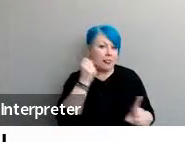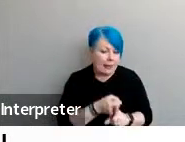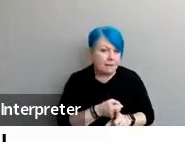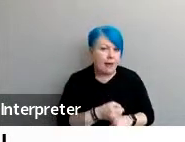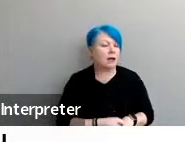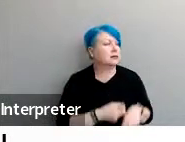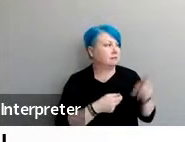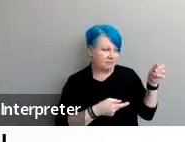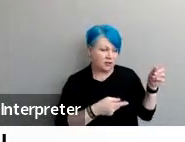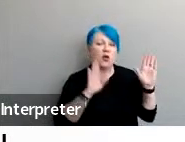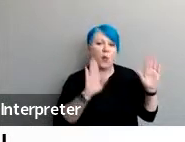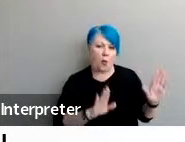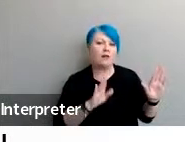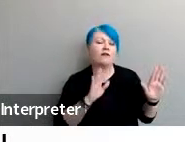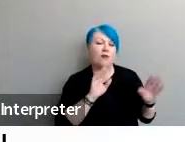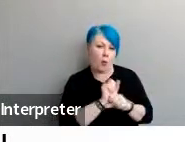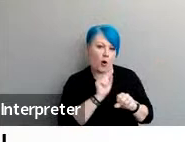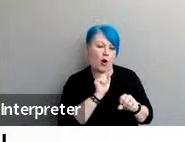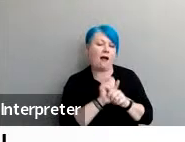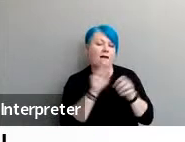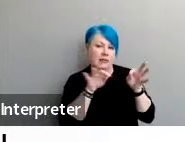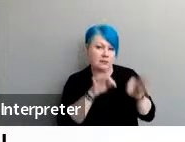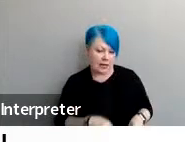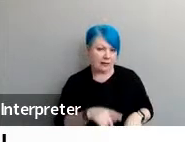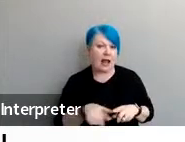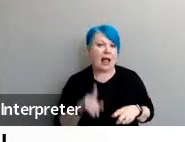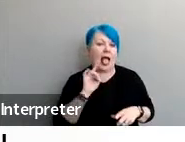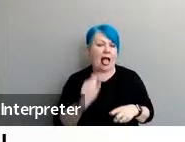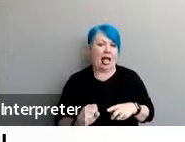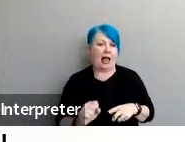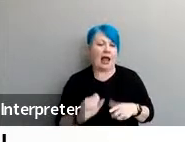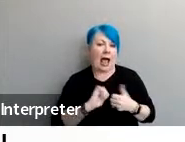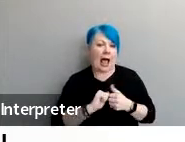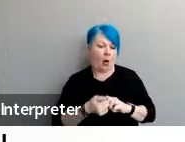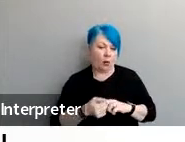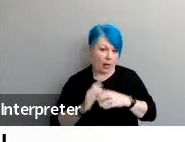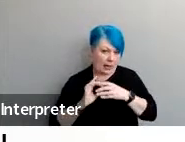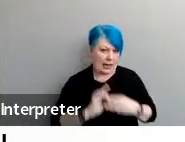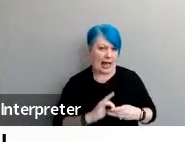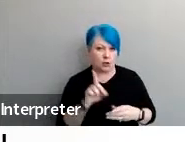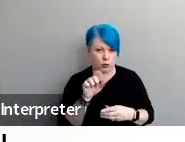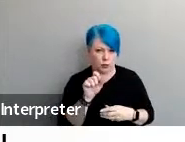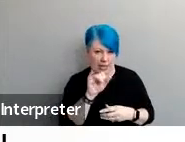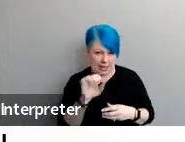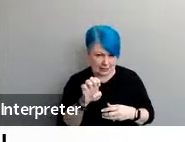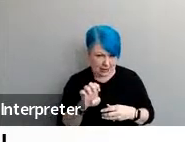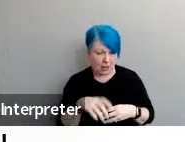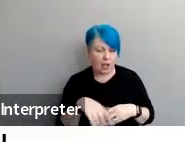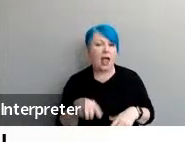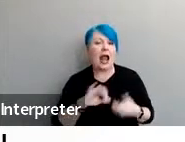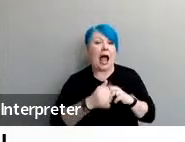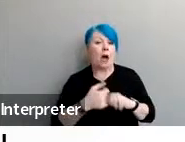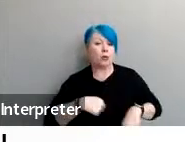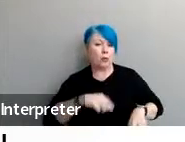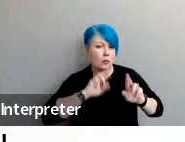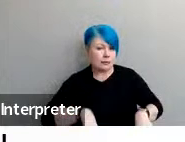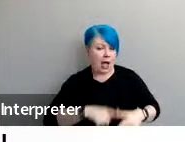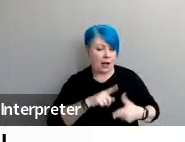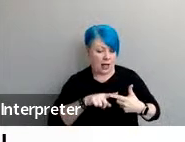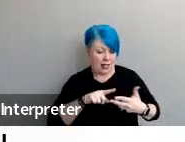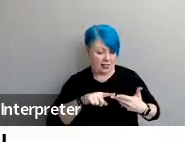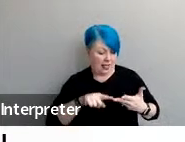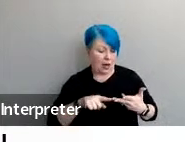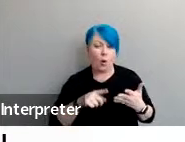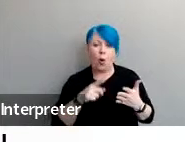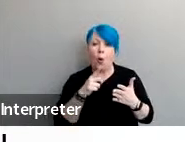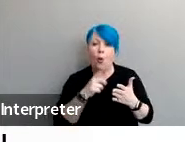of explaining the definition for DESE and what that really looks like. How do we respond to disproportionality? And then what are the